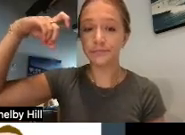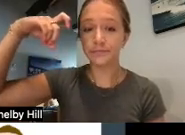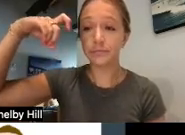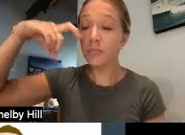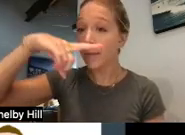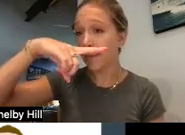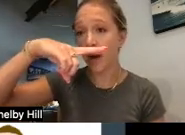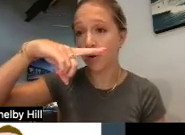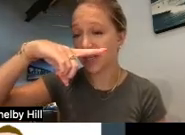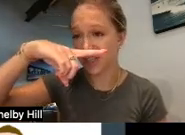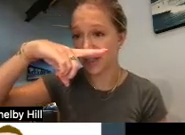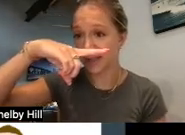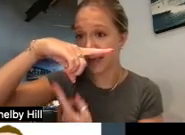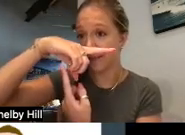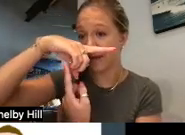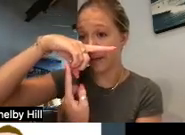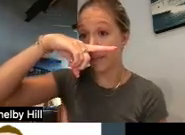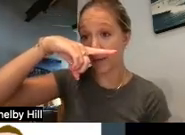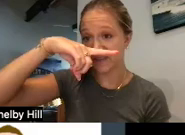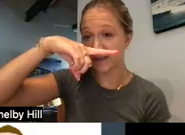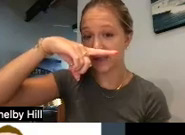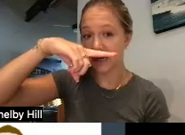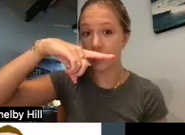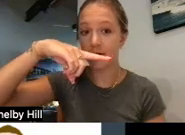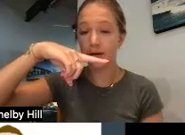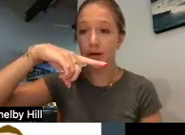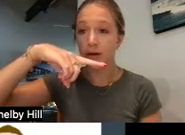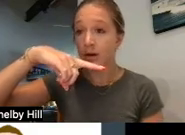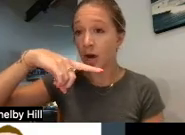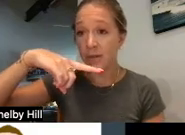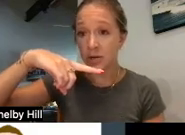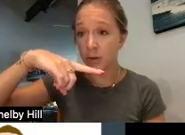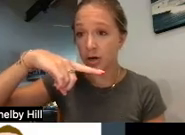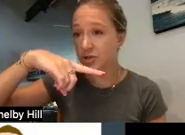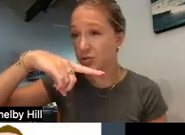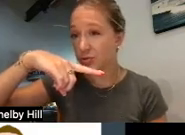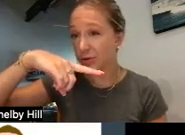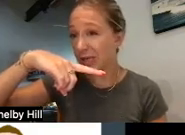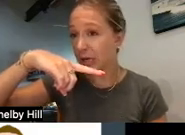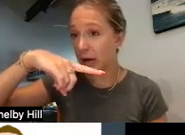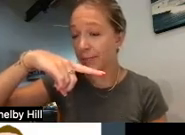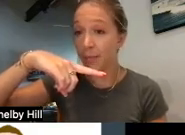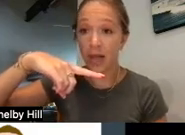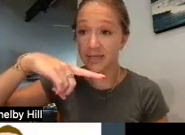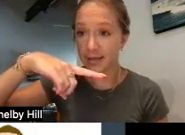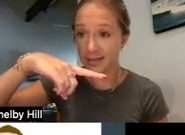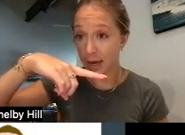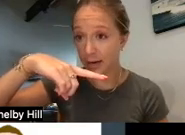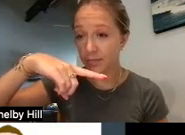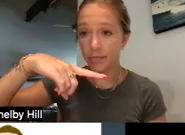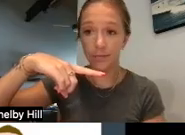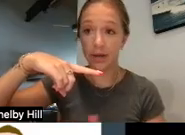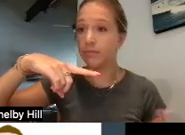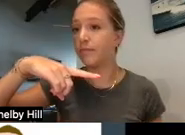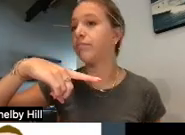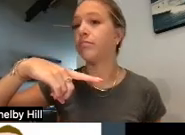summer. My palm orientation is the same, and that my palm is facing down. Non-manual markers don't really apply to this